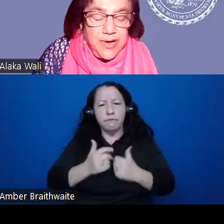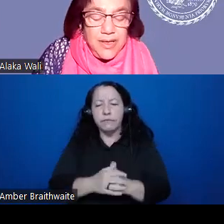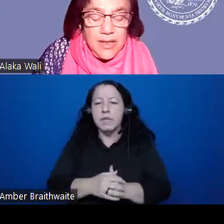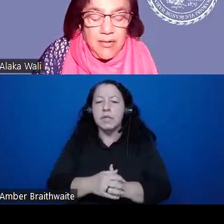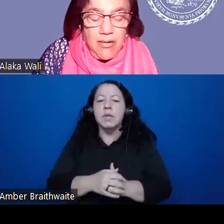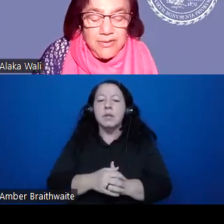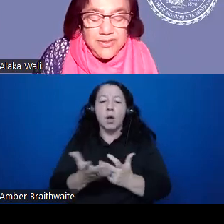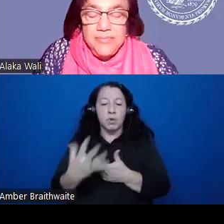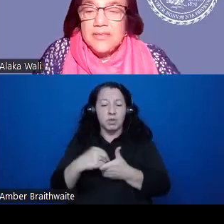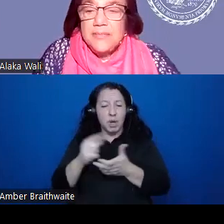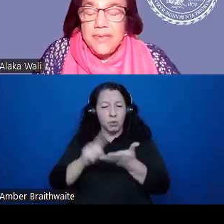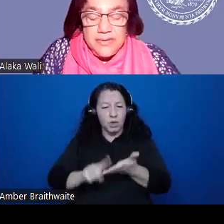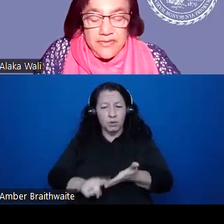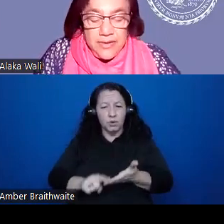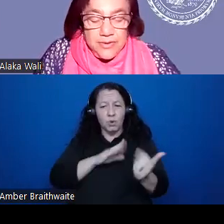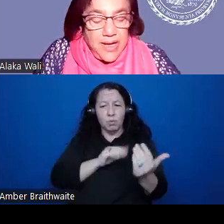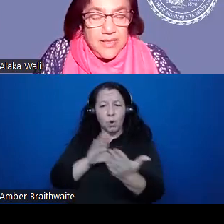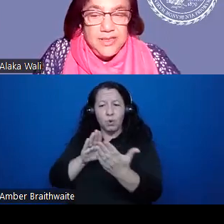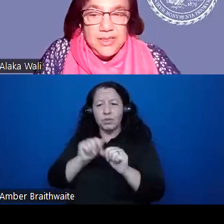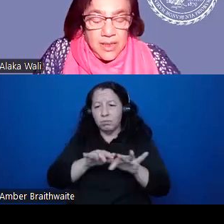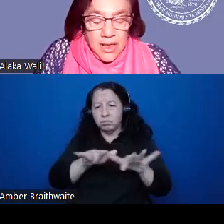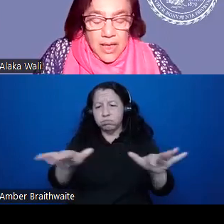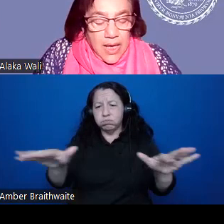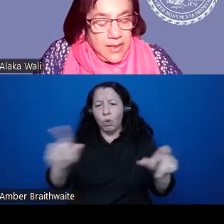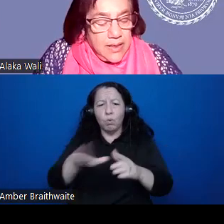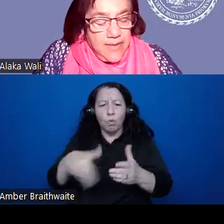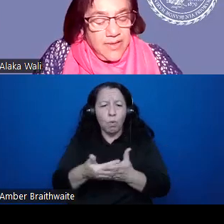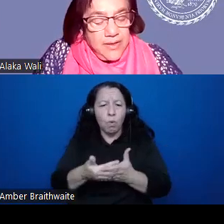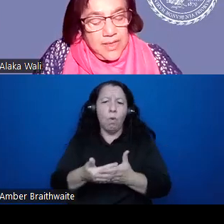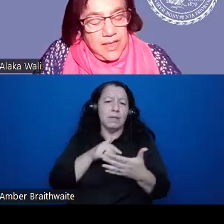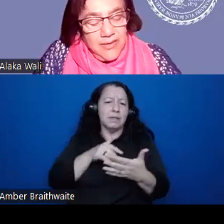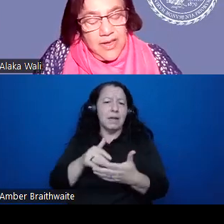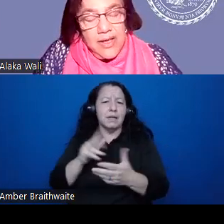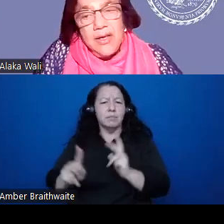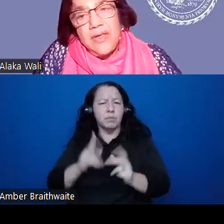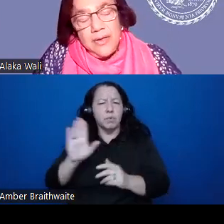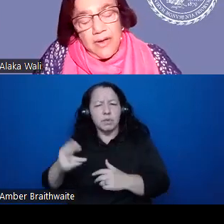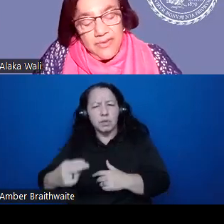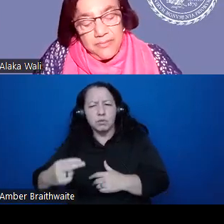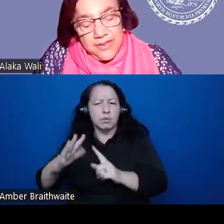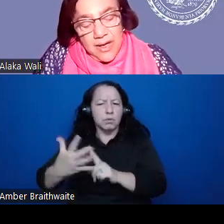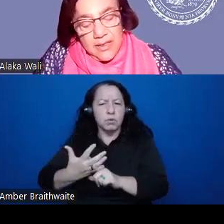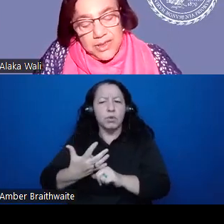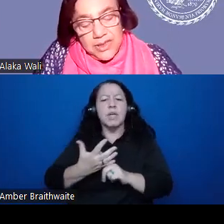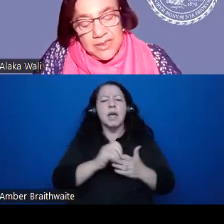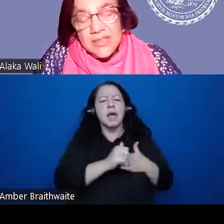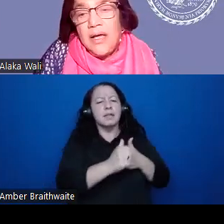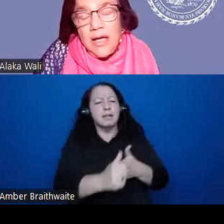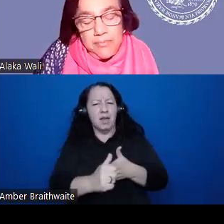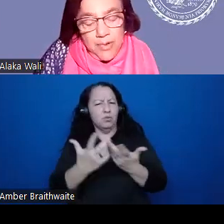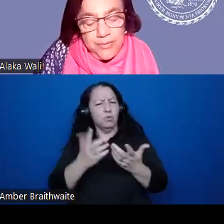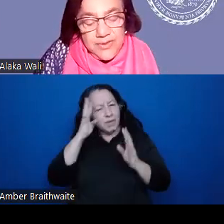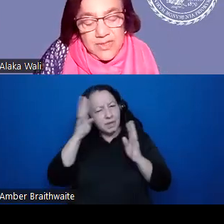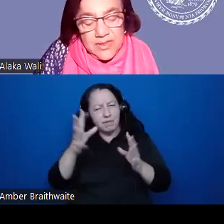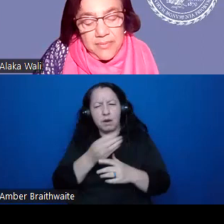are spreading in all subdisciplines of anthropology and have led to innovative and novel methodologies